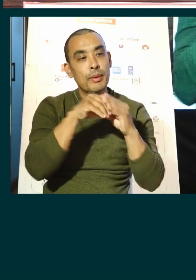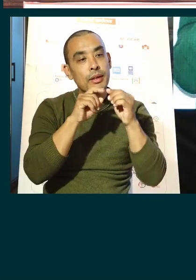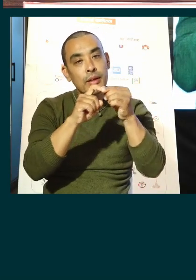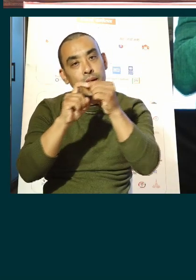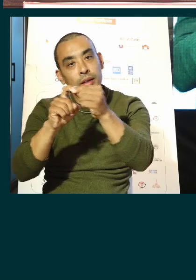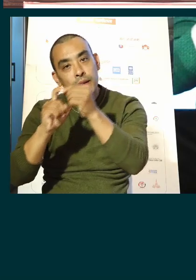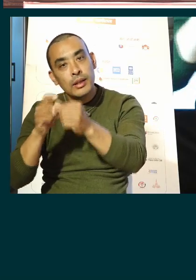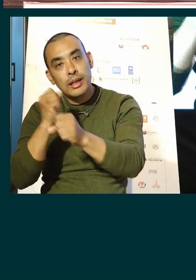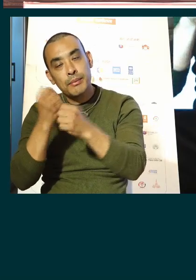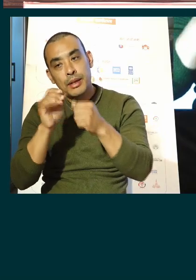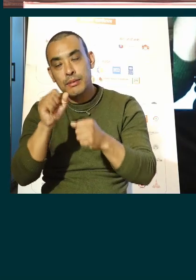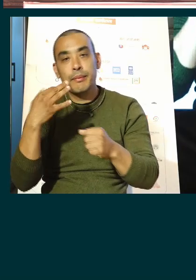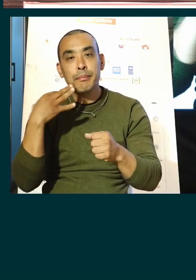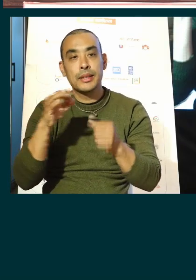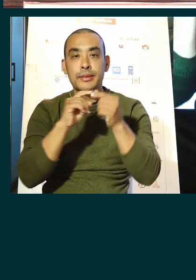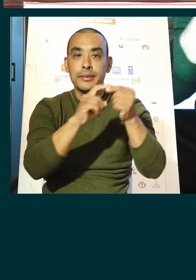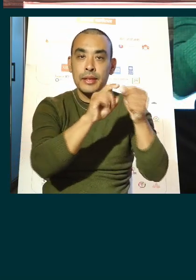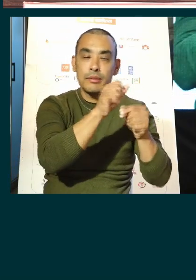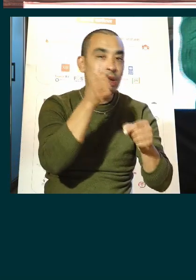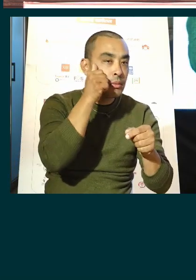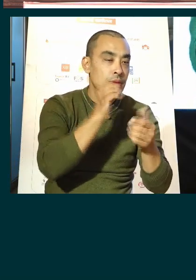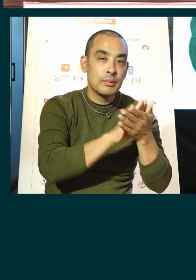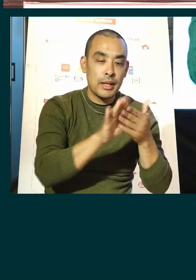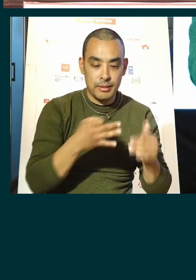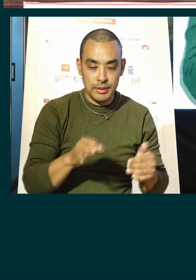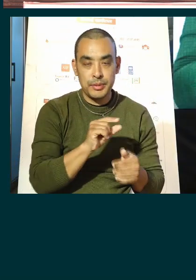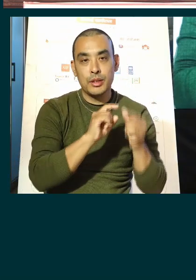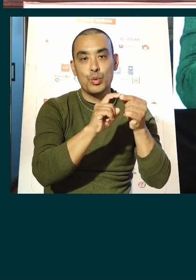to represent their experience of menstruation.